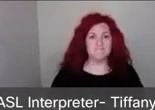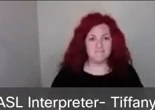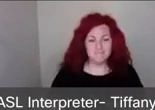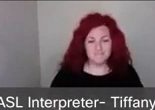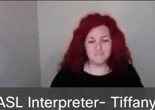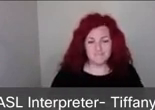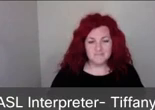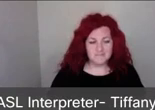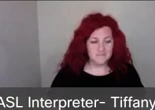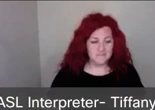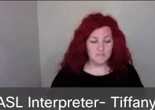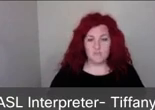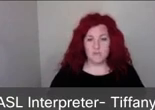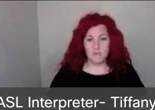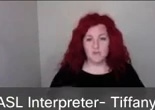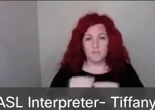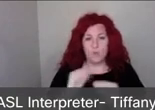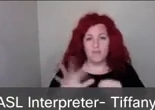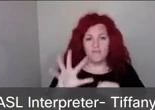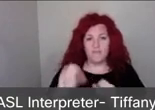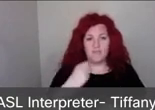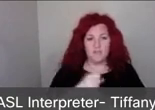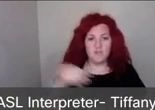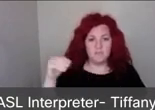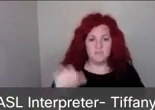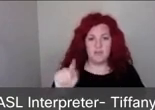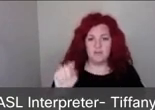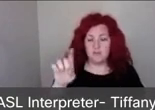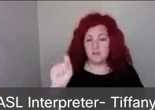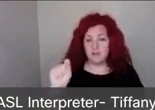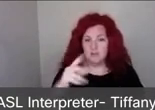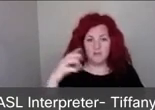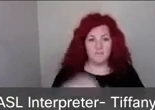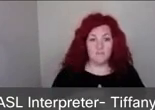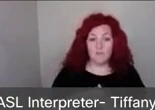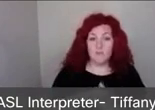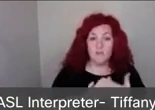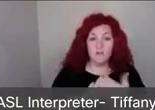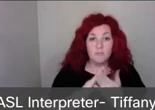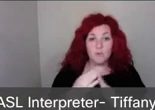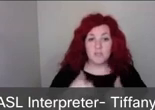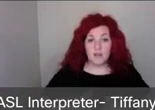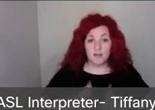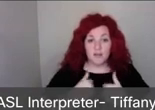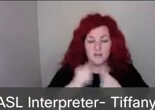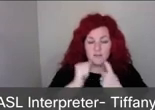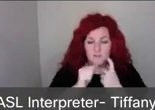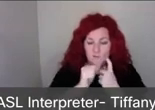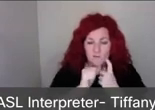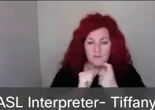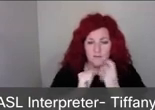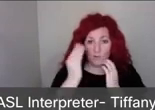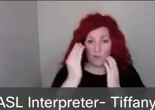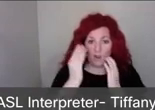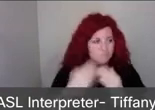at least over 50 years as a taxpayer and involved in the communities I live in Arizona because I am a